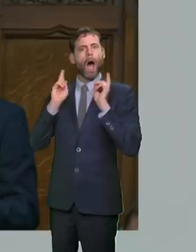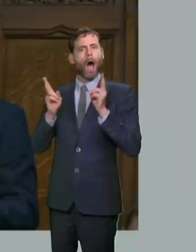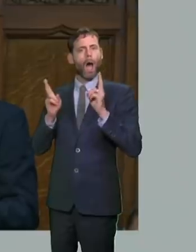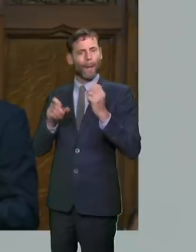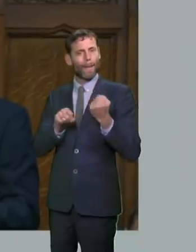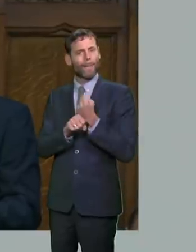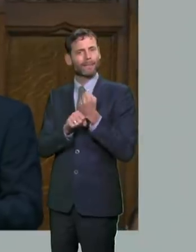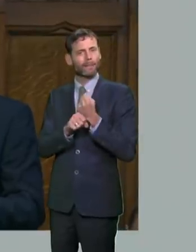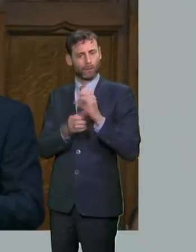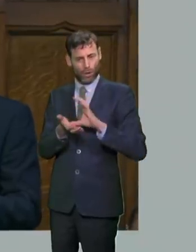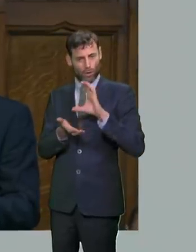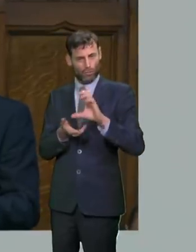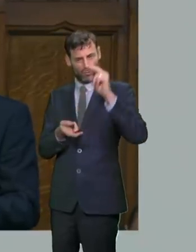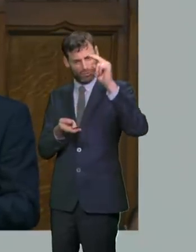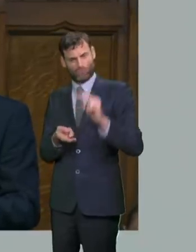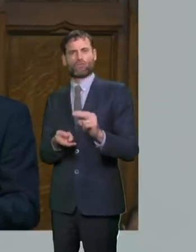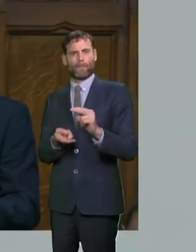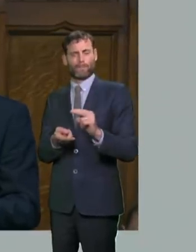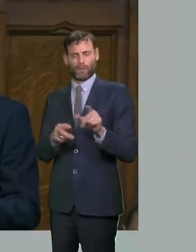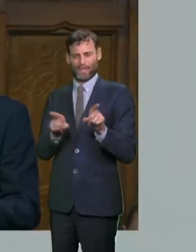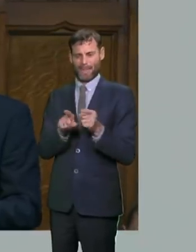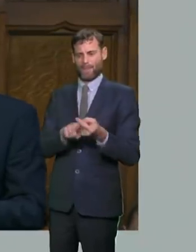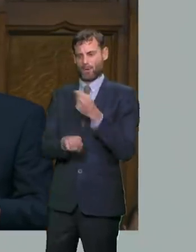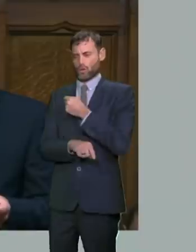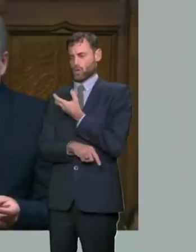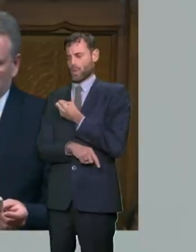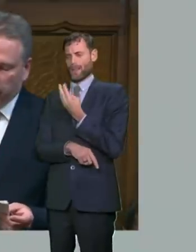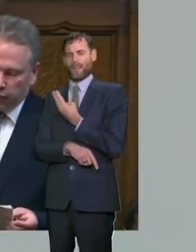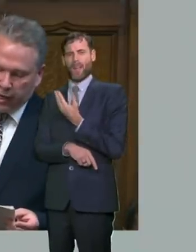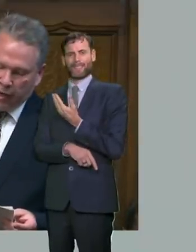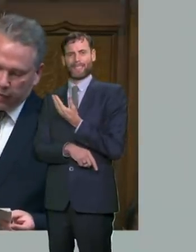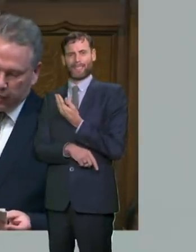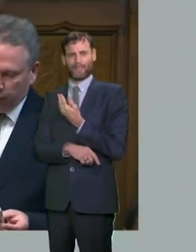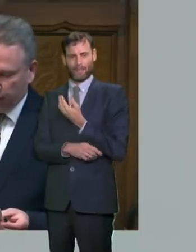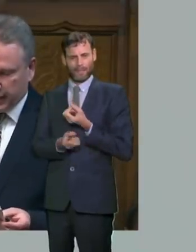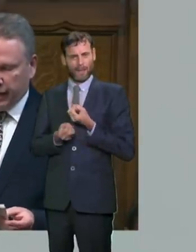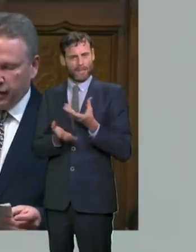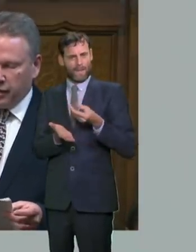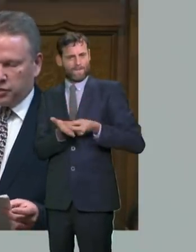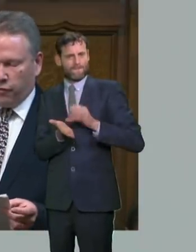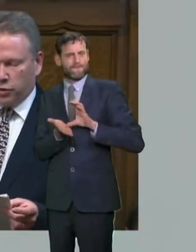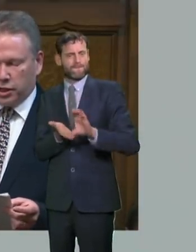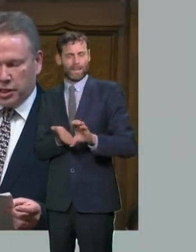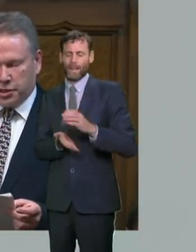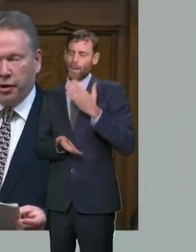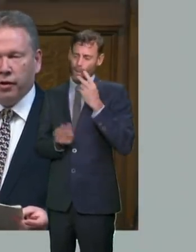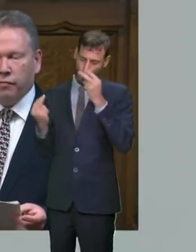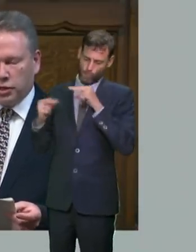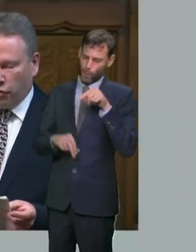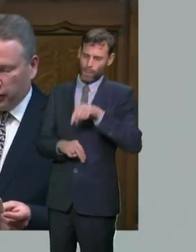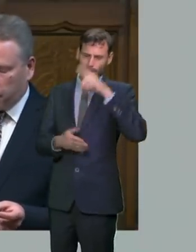on 2019 to 2020 levels. Can my honourable friend use his influence to cause the Treasury and DfT to revisit this unfortunate